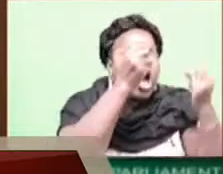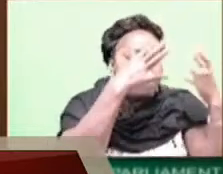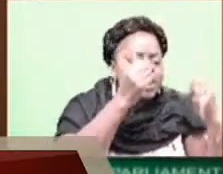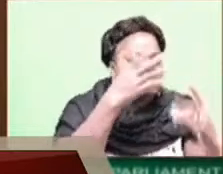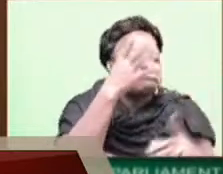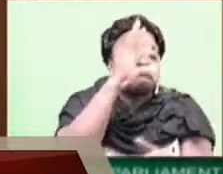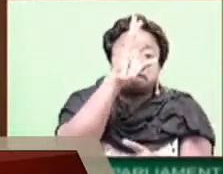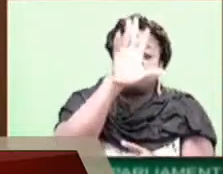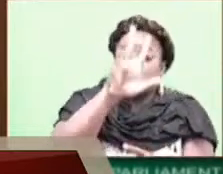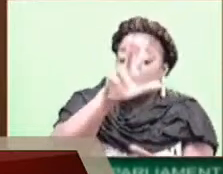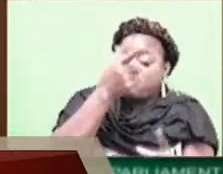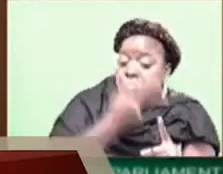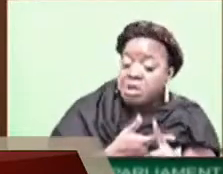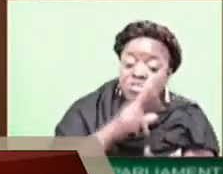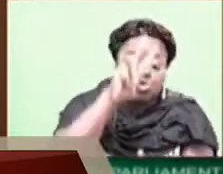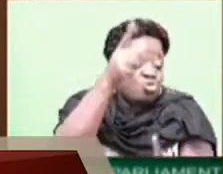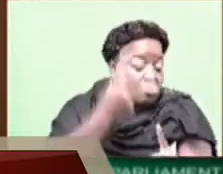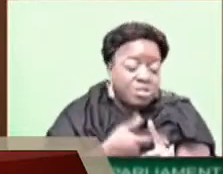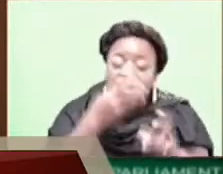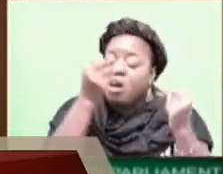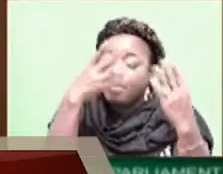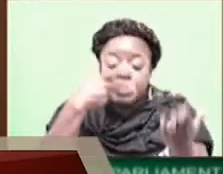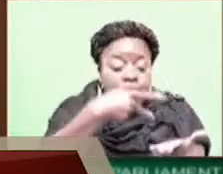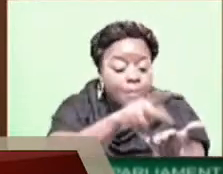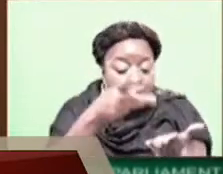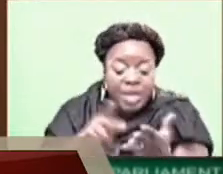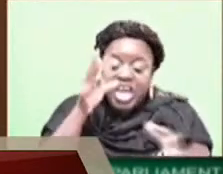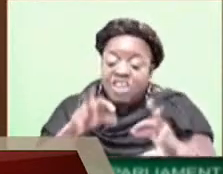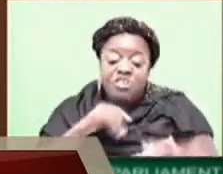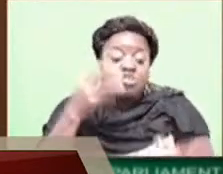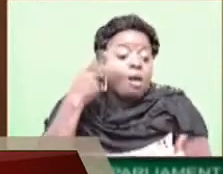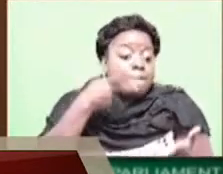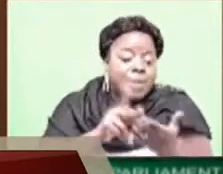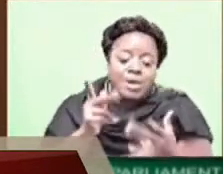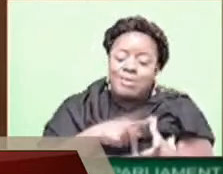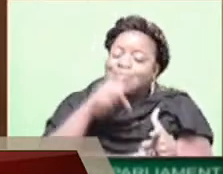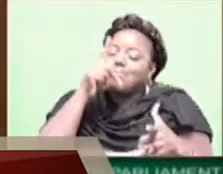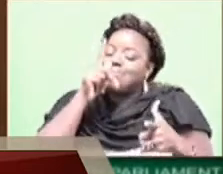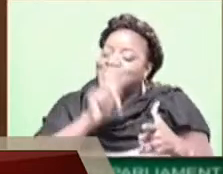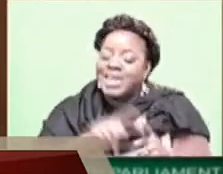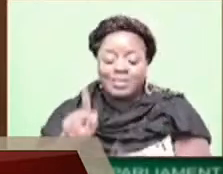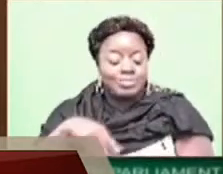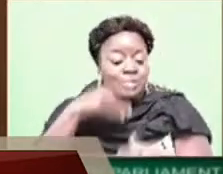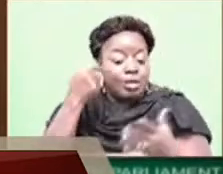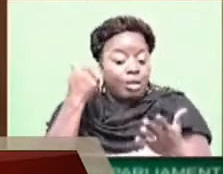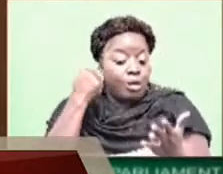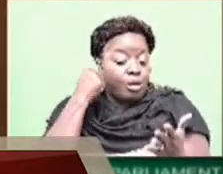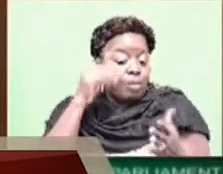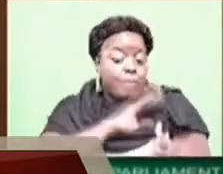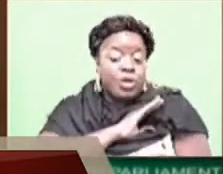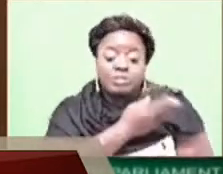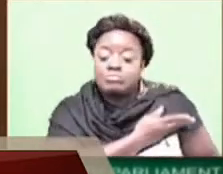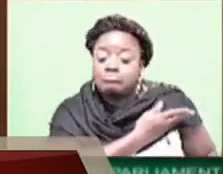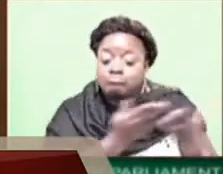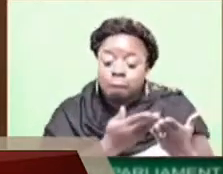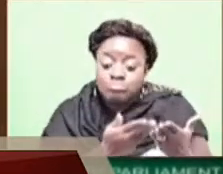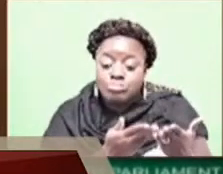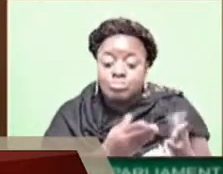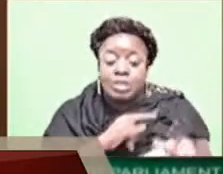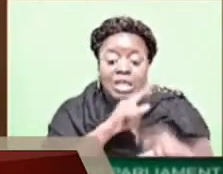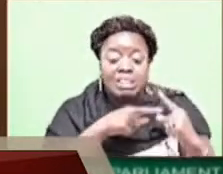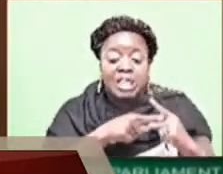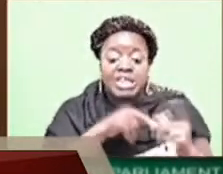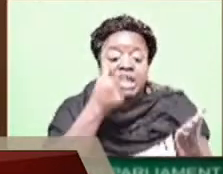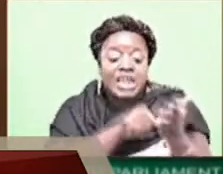43, where the summons issued is a deemed summons if you have not paid your fixed penalty notice.